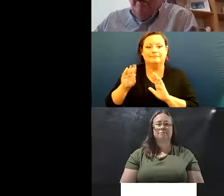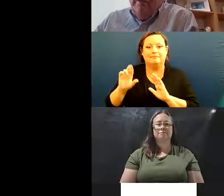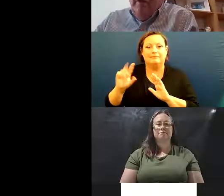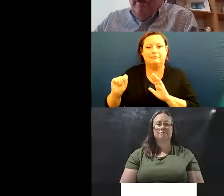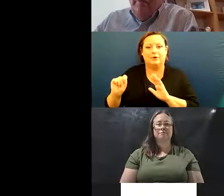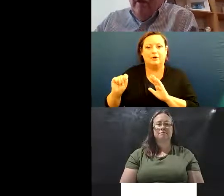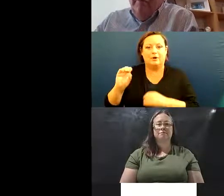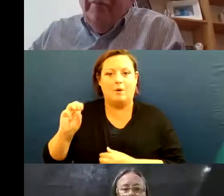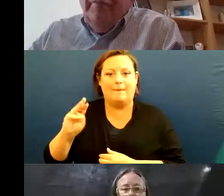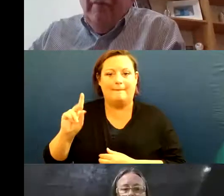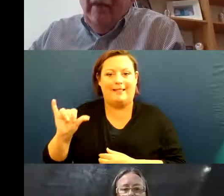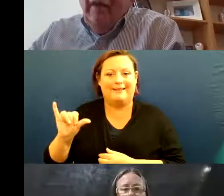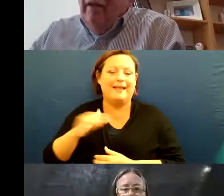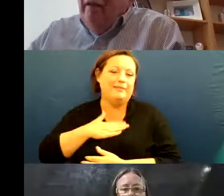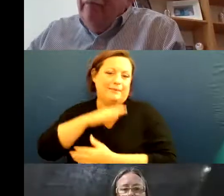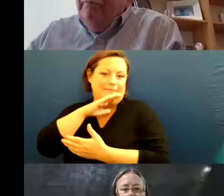And that's my wife, Betty.